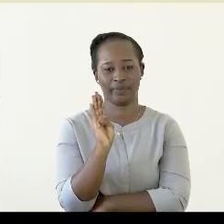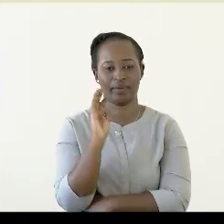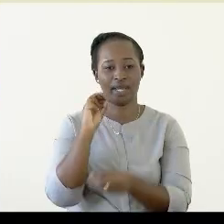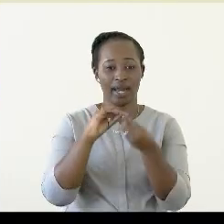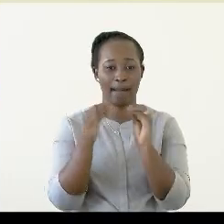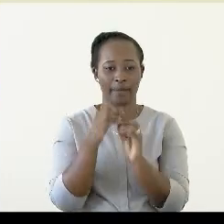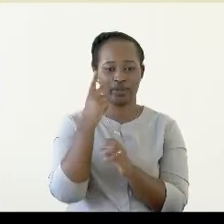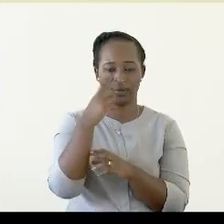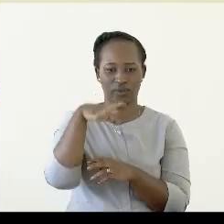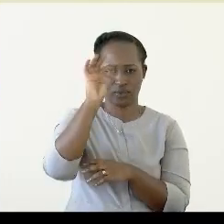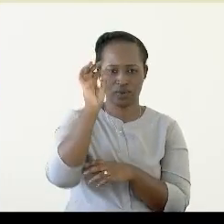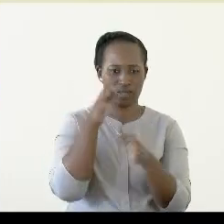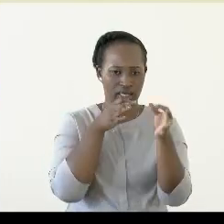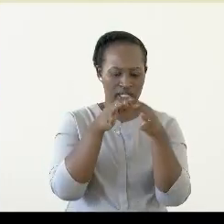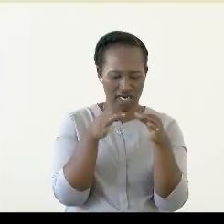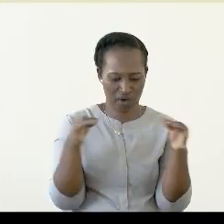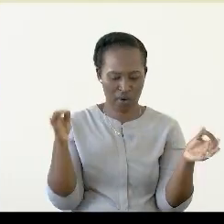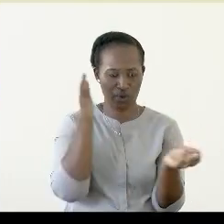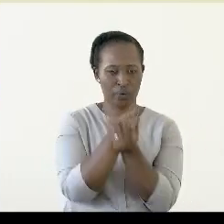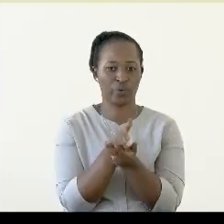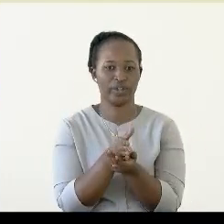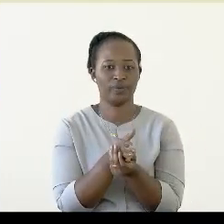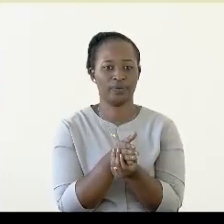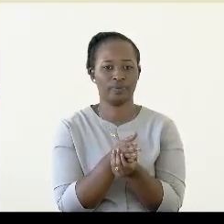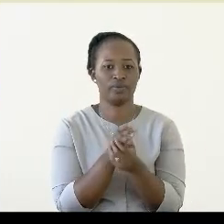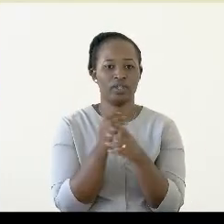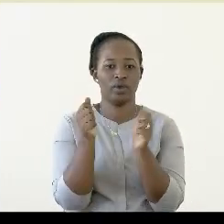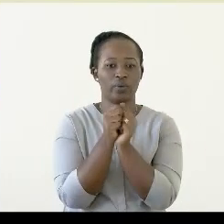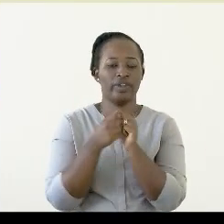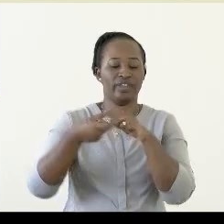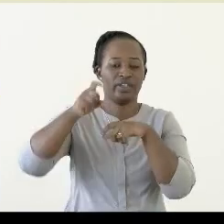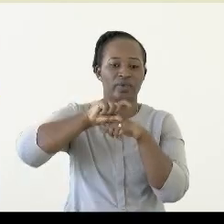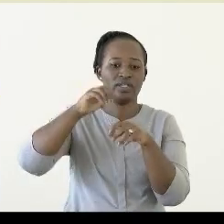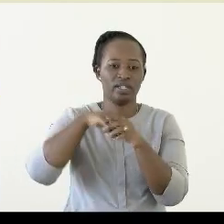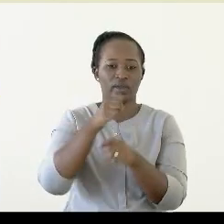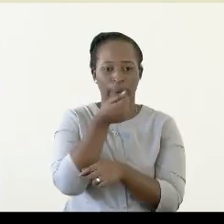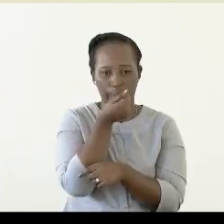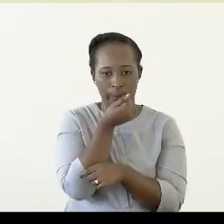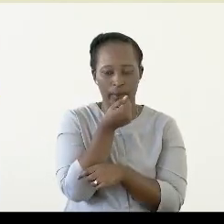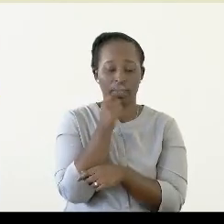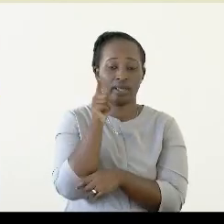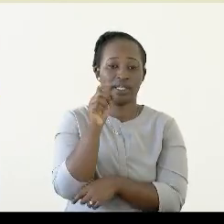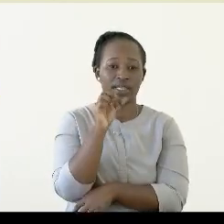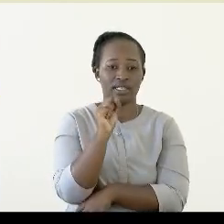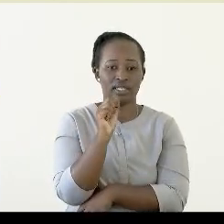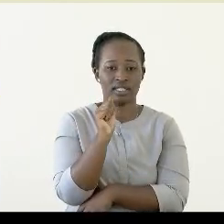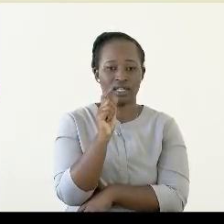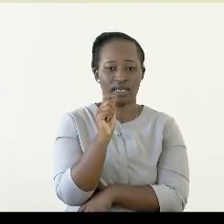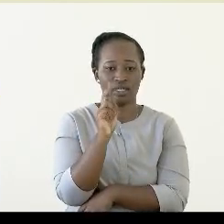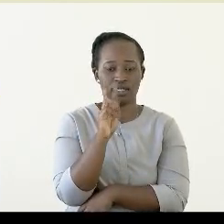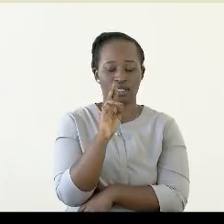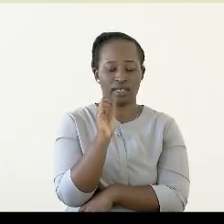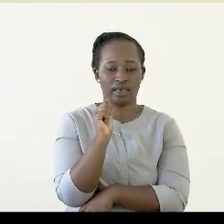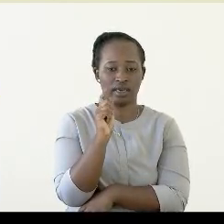choose the correct statement. With increase in temperature, the saturated solution